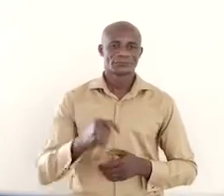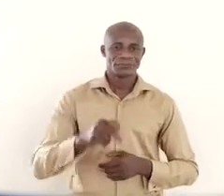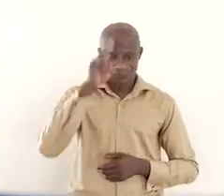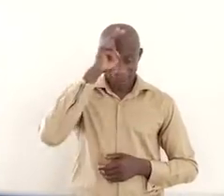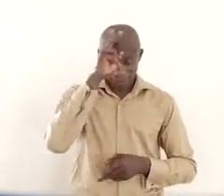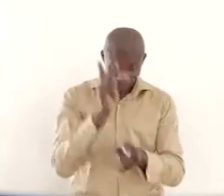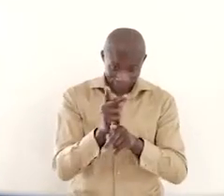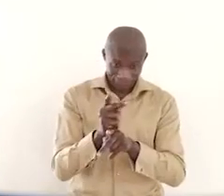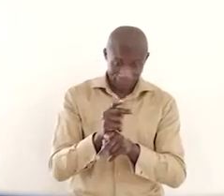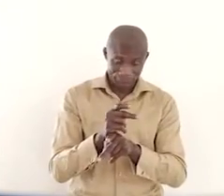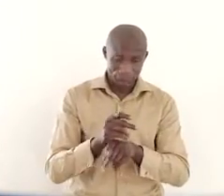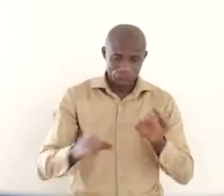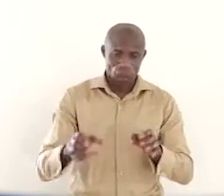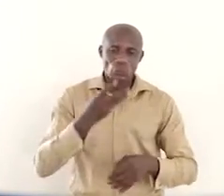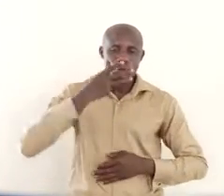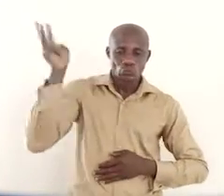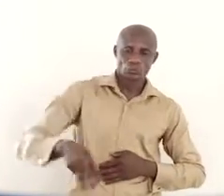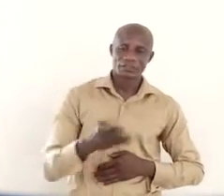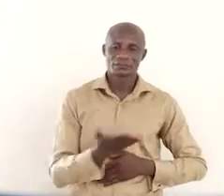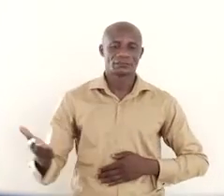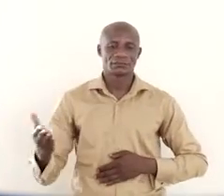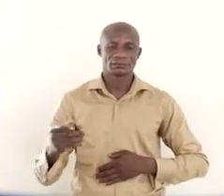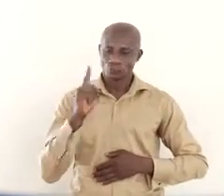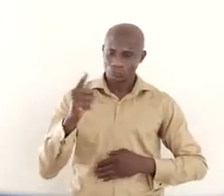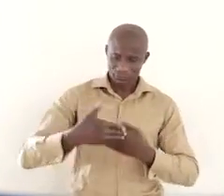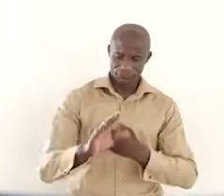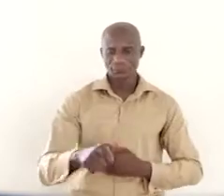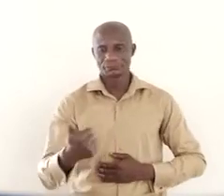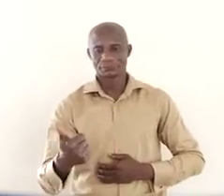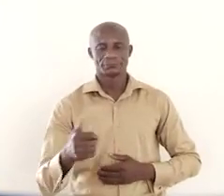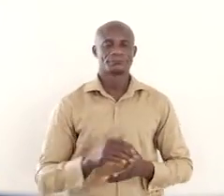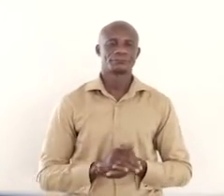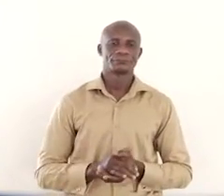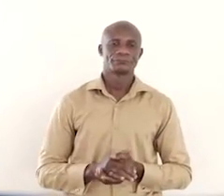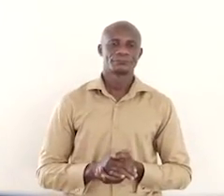And the devil keeps doing the wicked thing, one after the other.